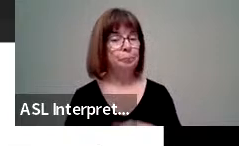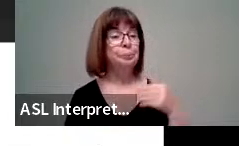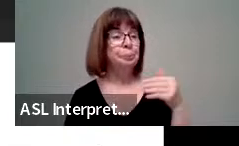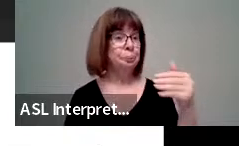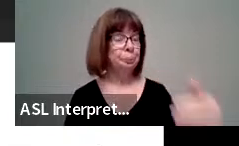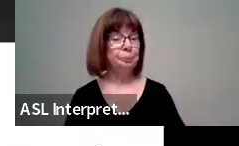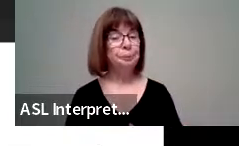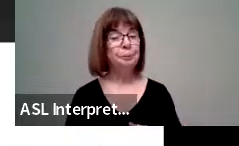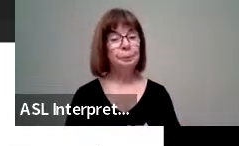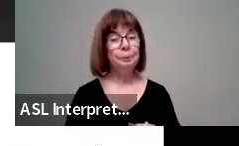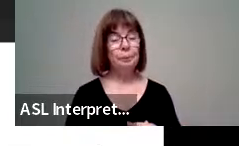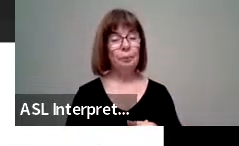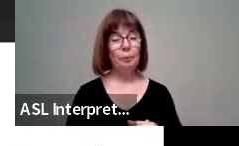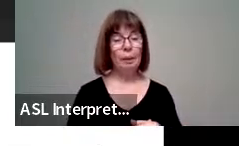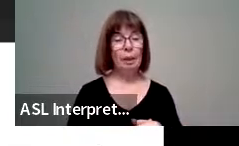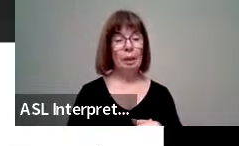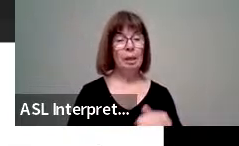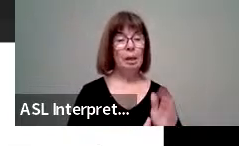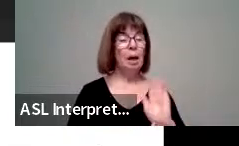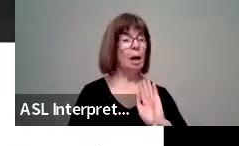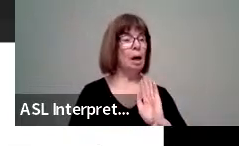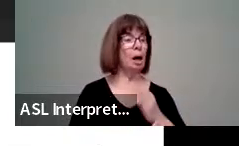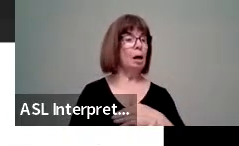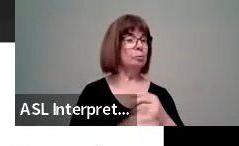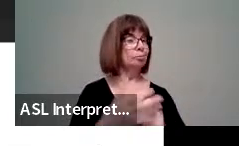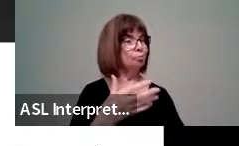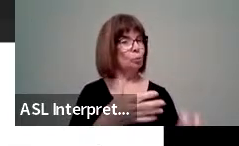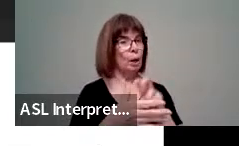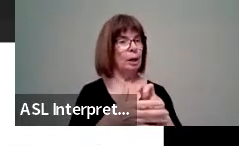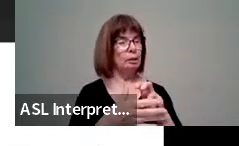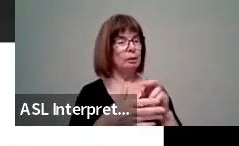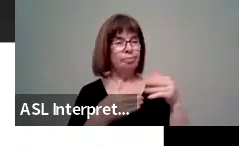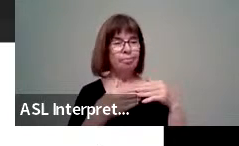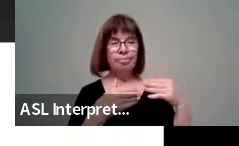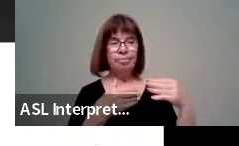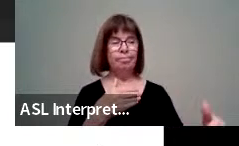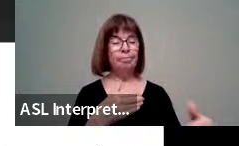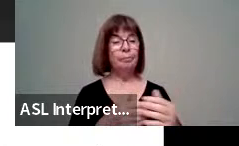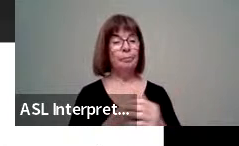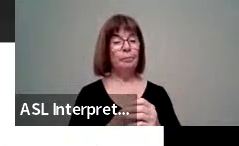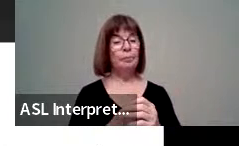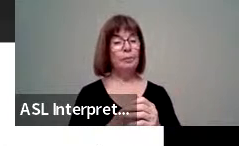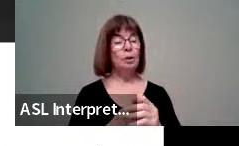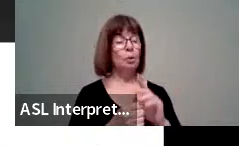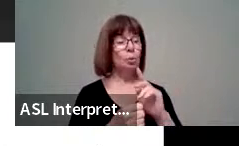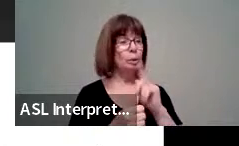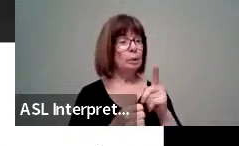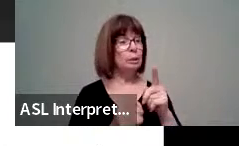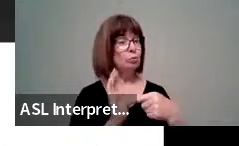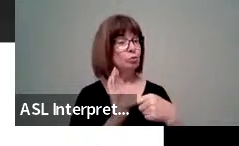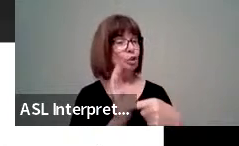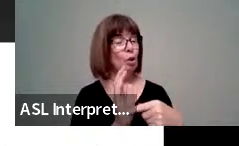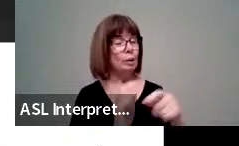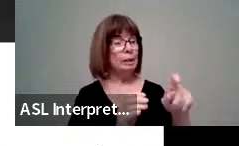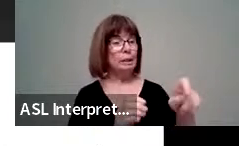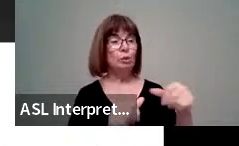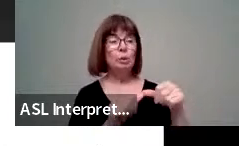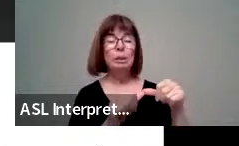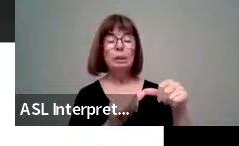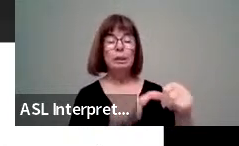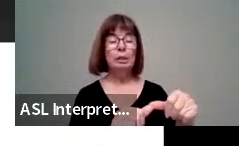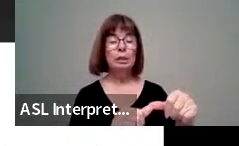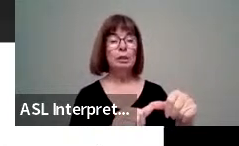So our Empox priorities going forward are a reflection of the need to continue to reach